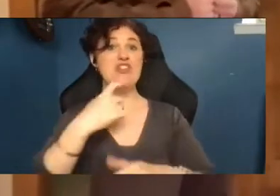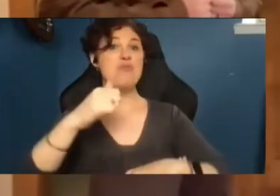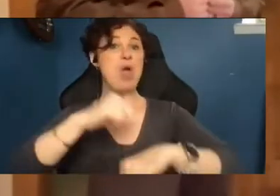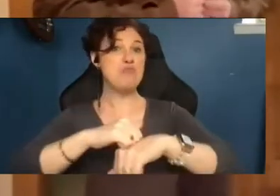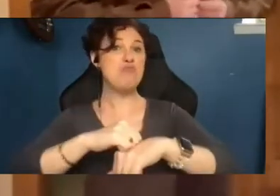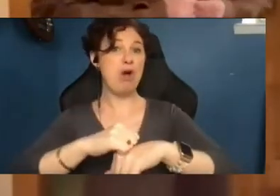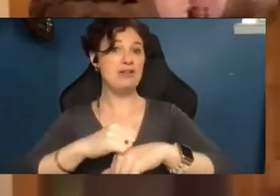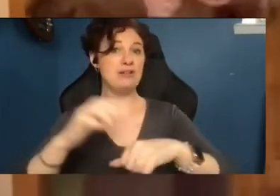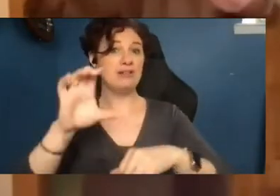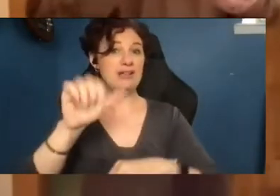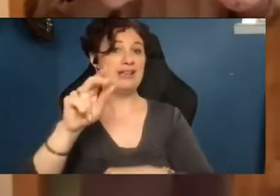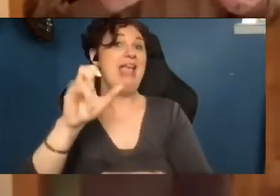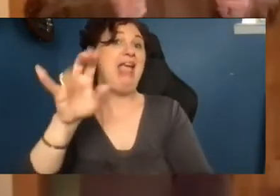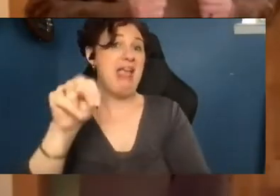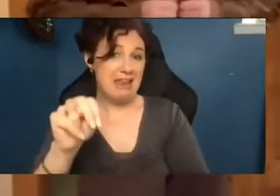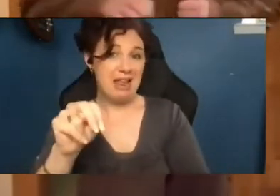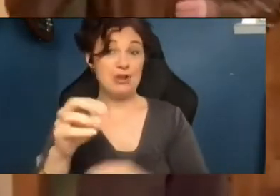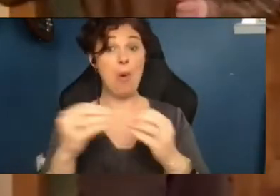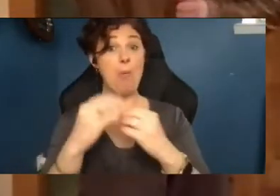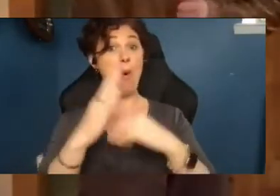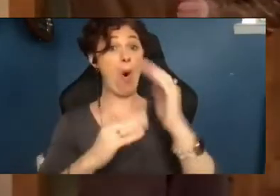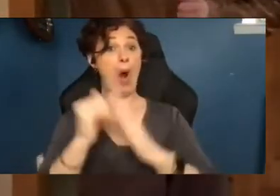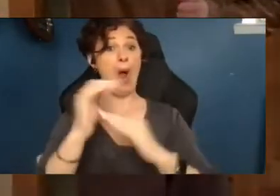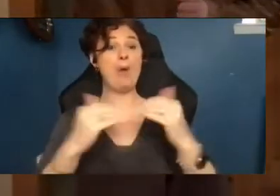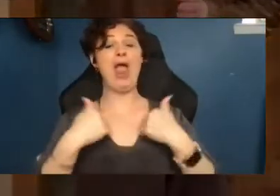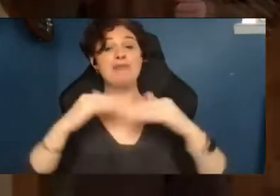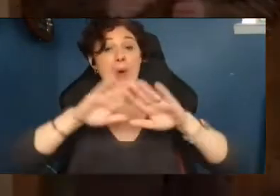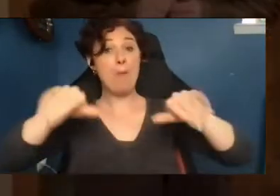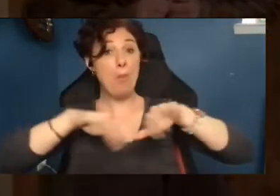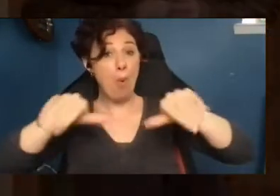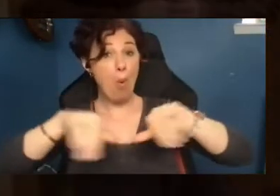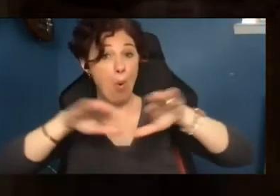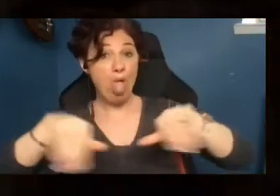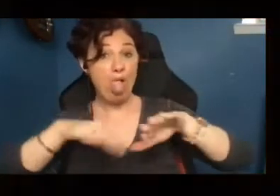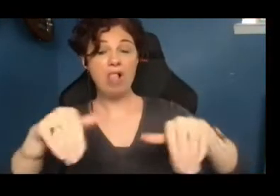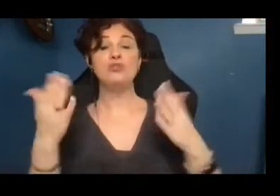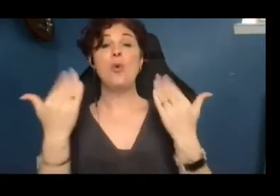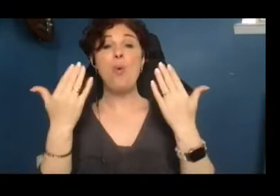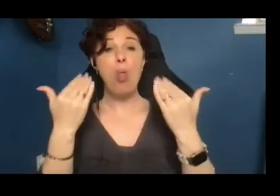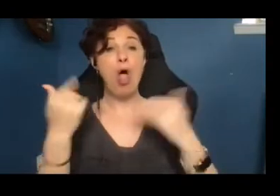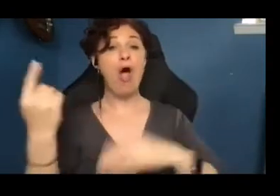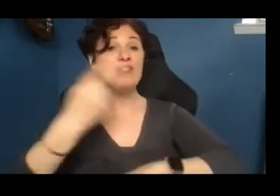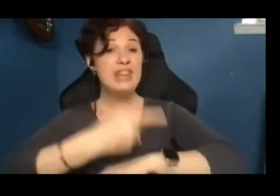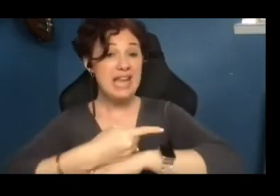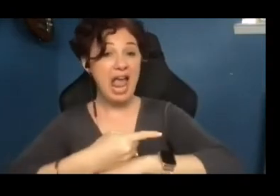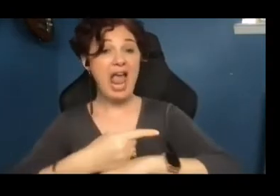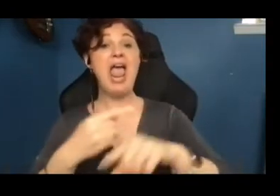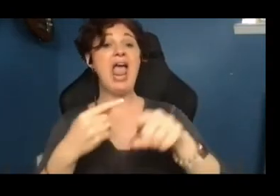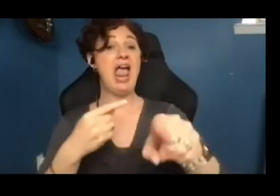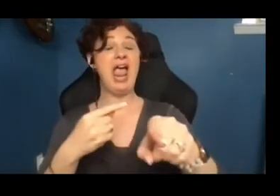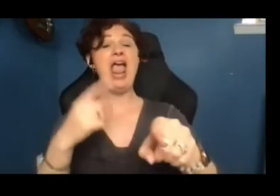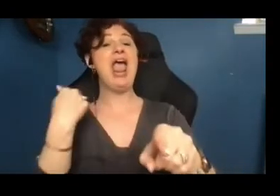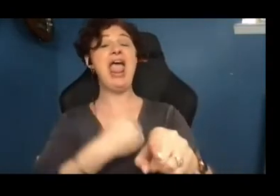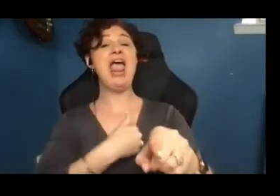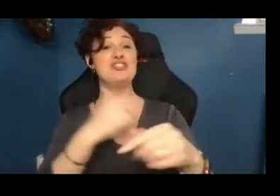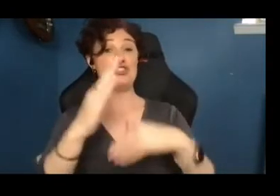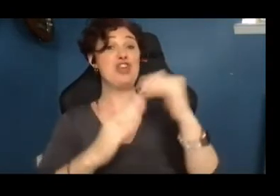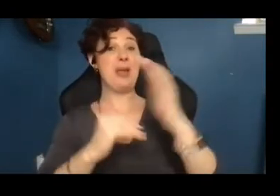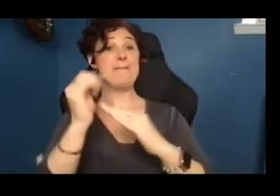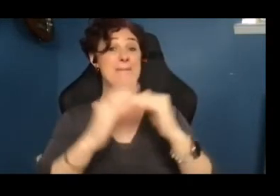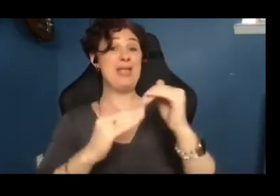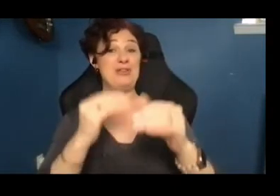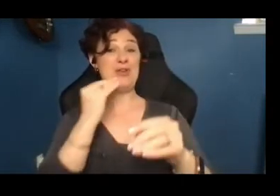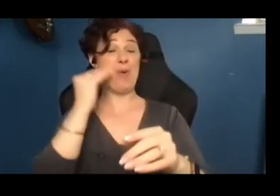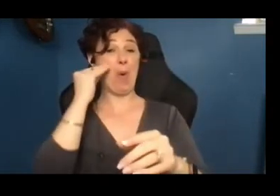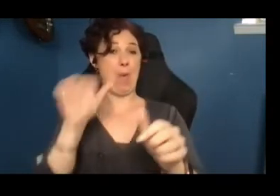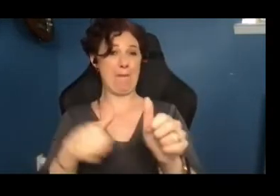Canyon. So to make things more comfortable, she builds a swimming pool to cool off during the day. And she builds a really unique feature of the home right here behind